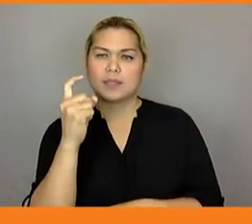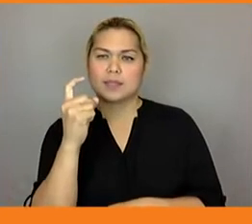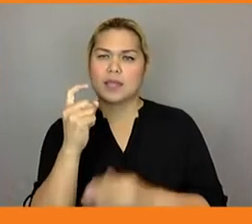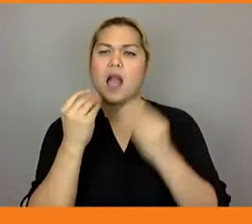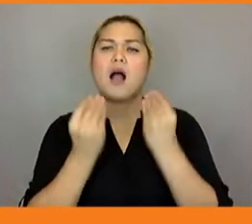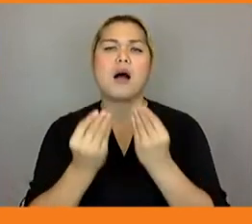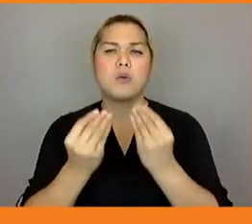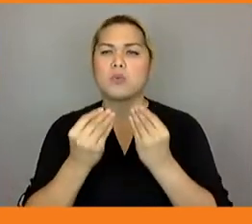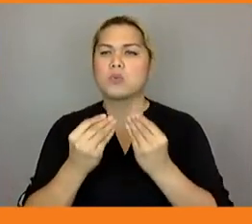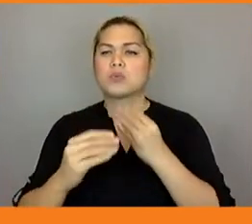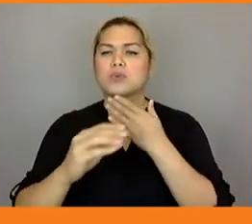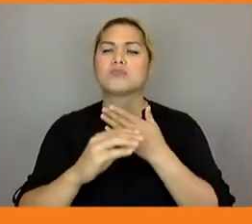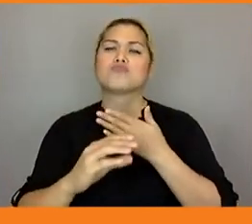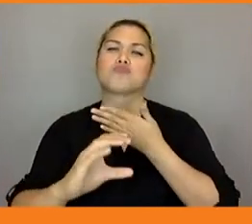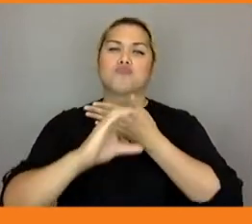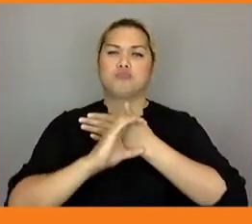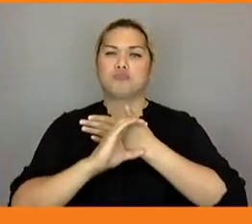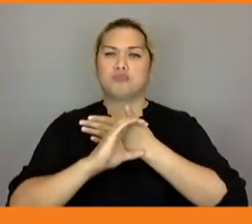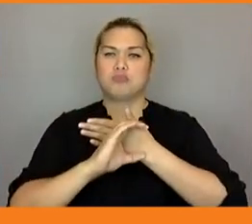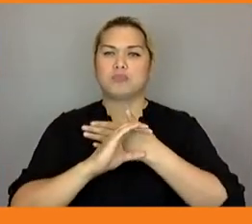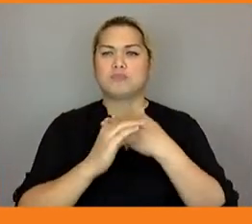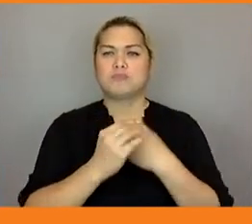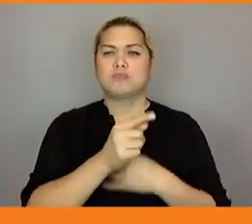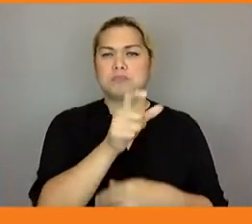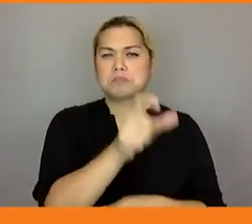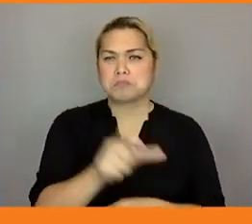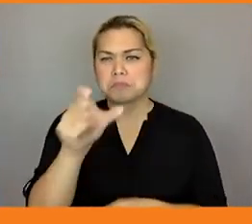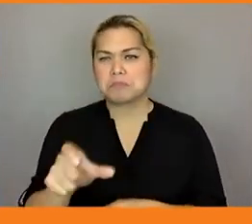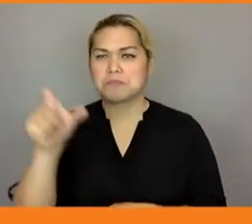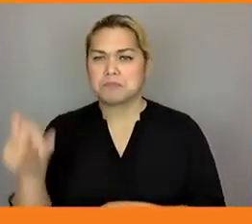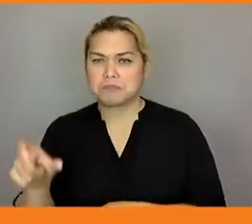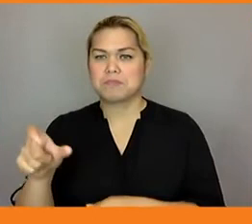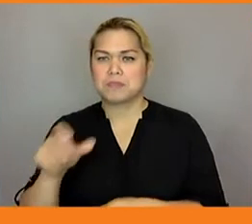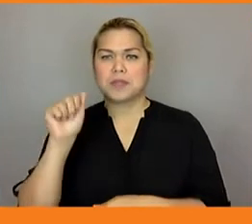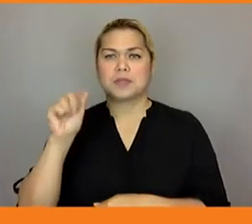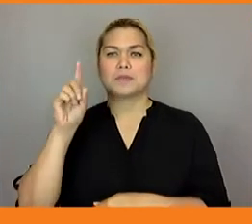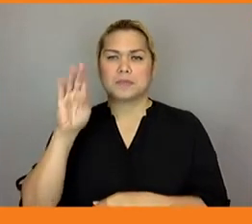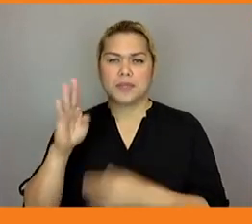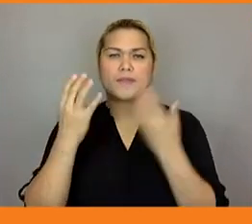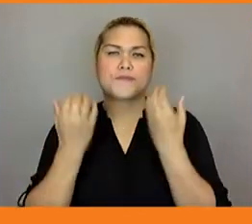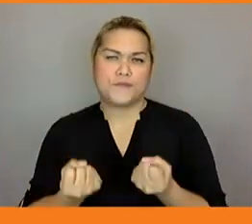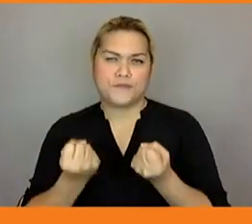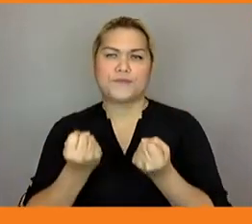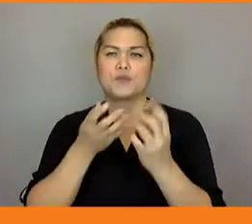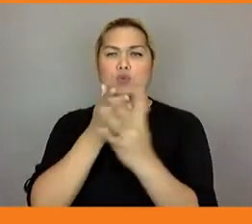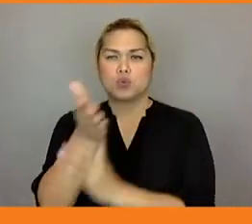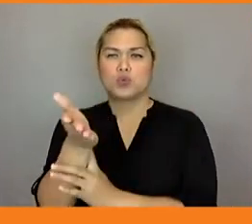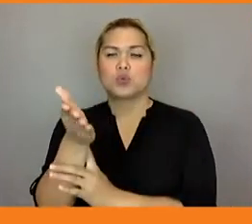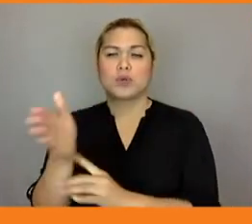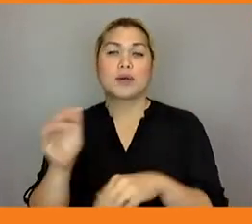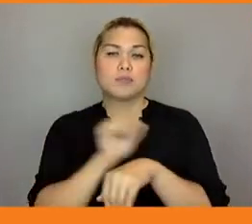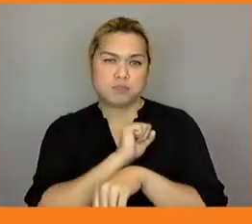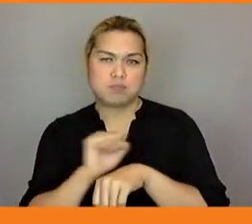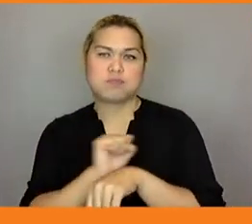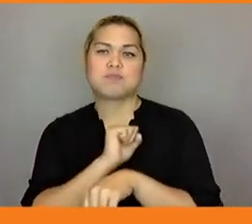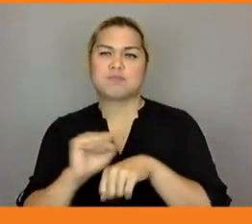one. ADB conducts due diligence through poverty and social analysis. However,